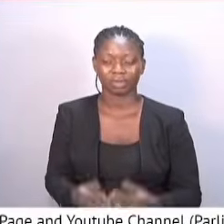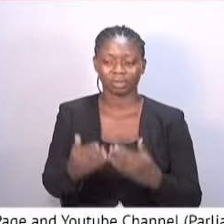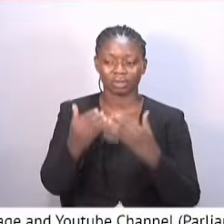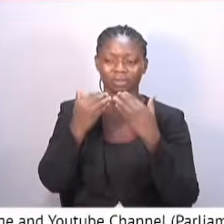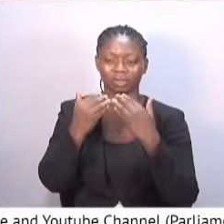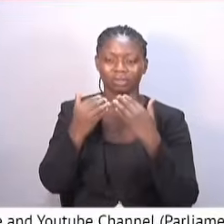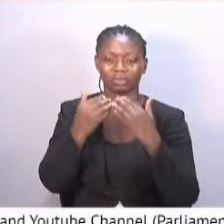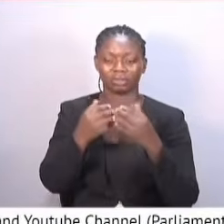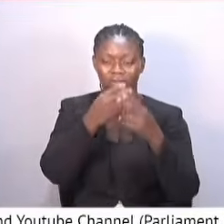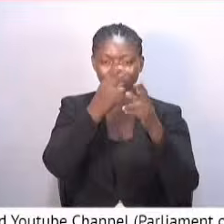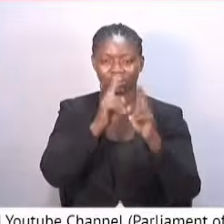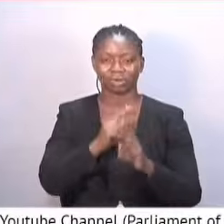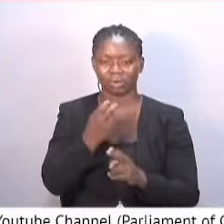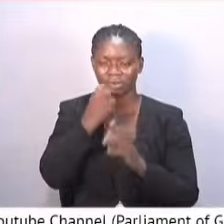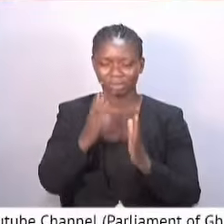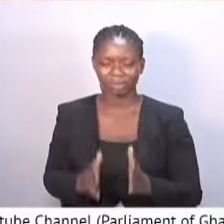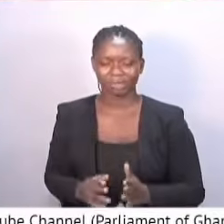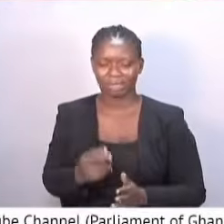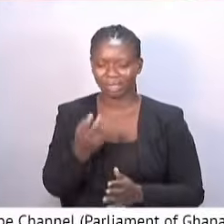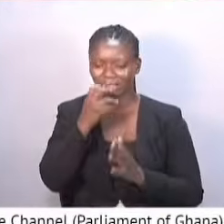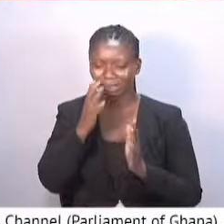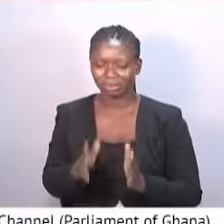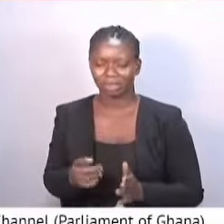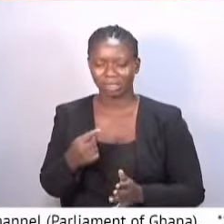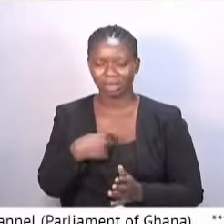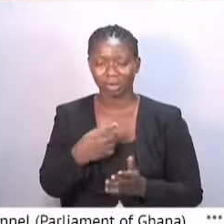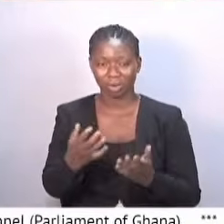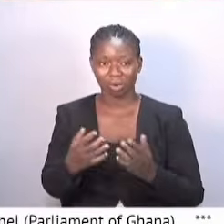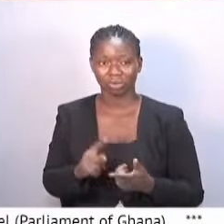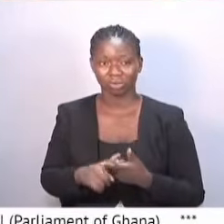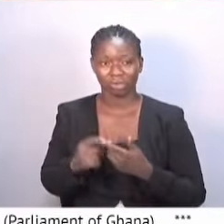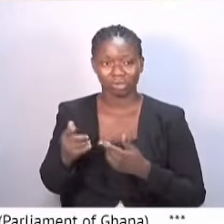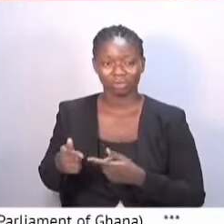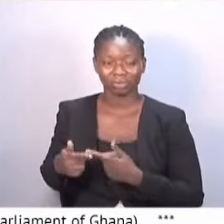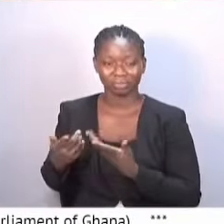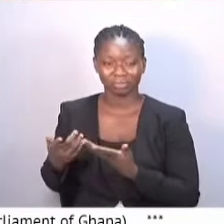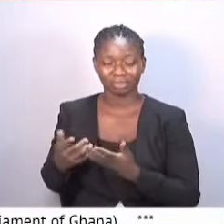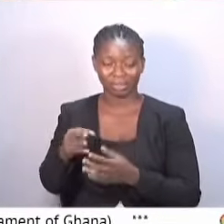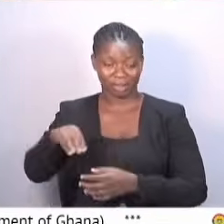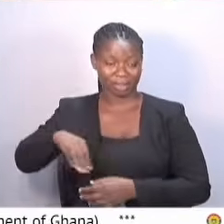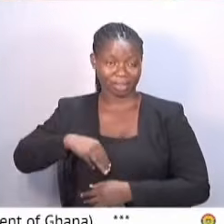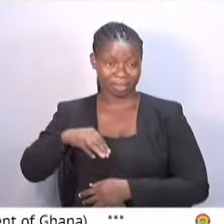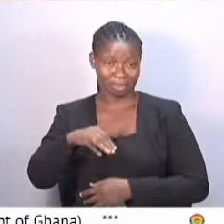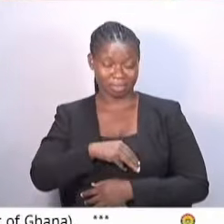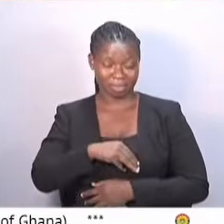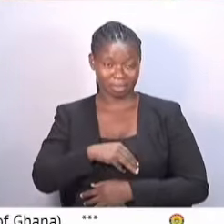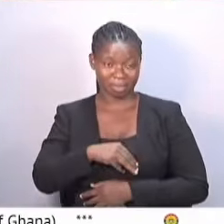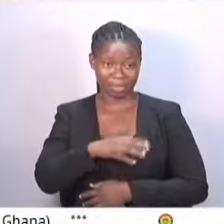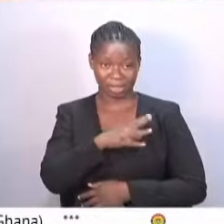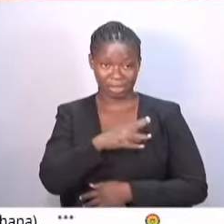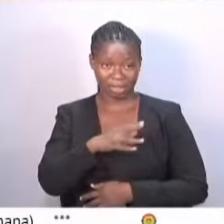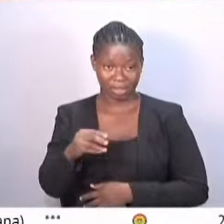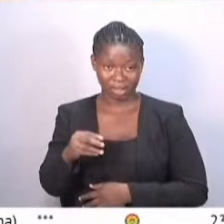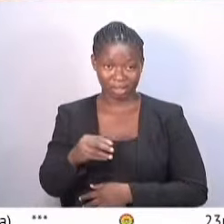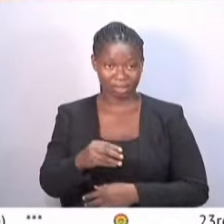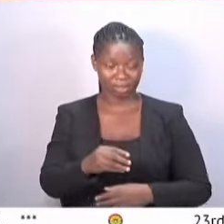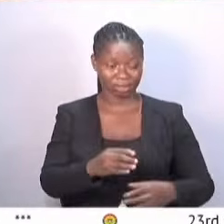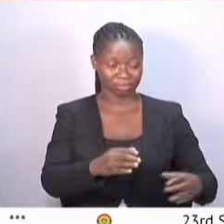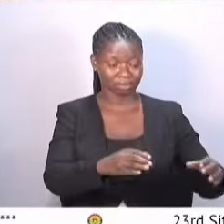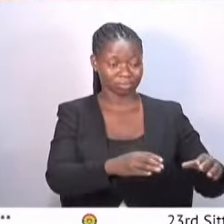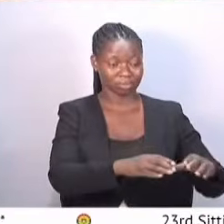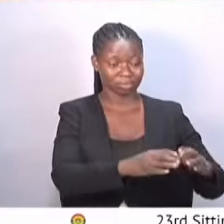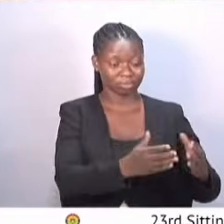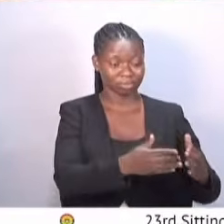Thank you, Right Honorable Speaker. Mr. Speaker, I will want to suggest that the honorable member and the leader of